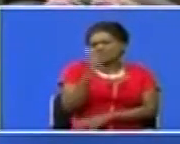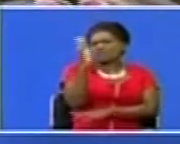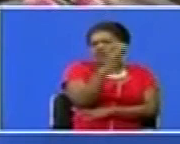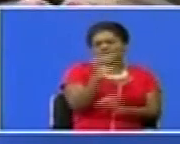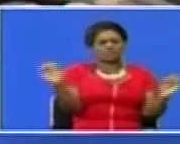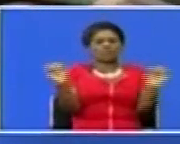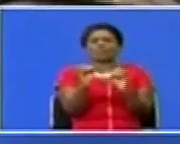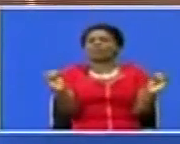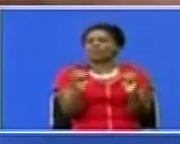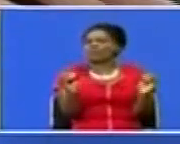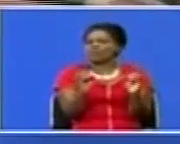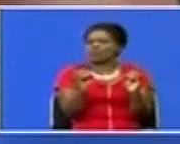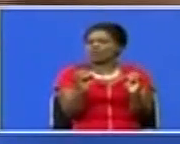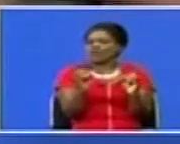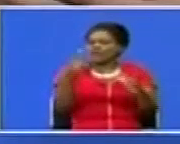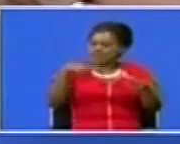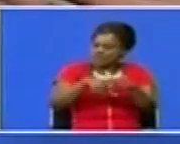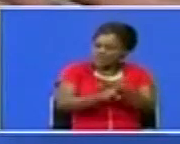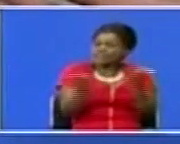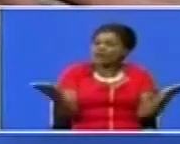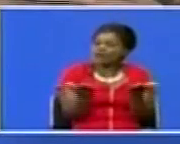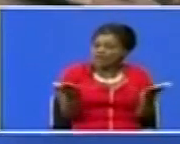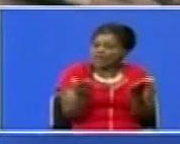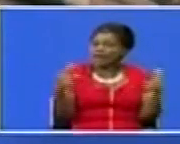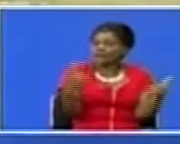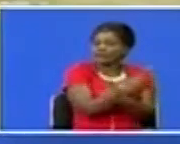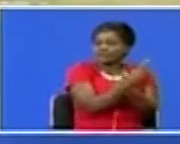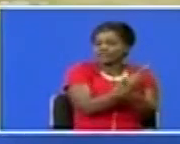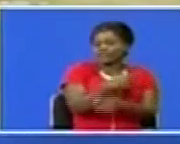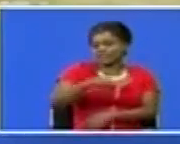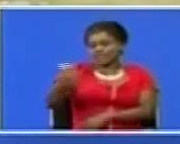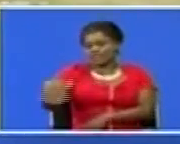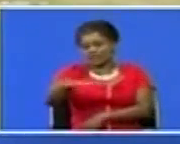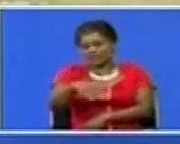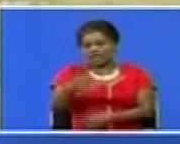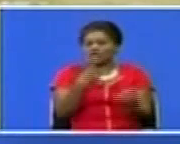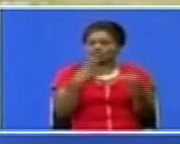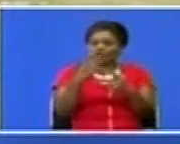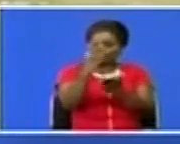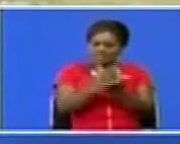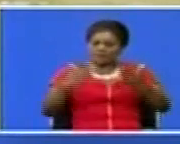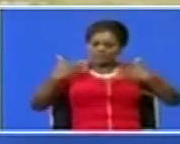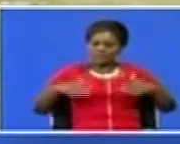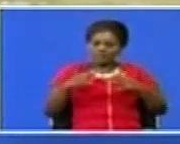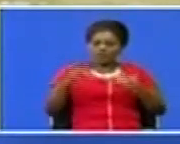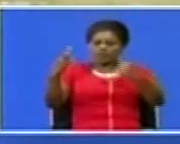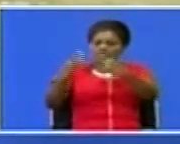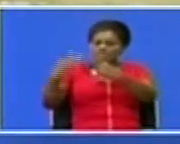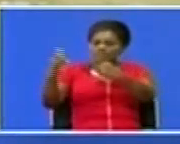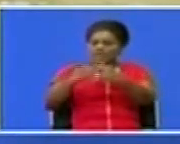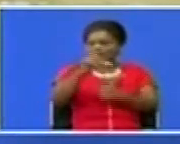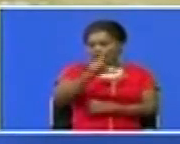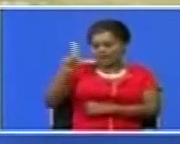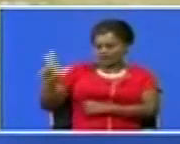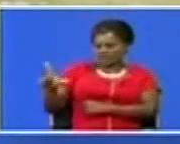so they made their way in a different direction. Tulizungumza na baadhi ya wakazi wa Kibra Langata na